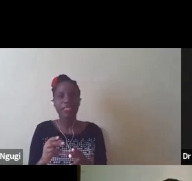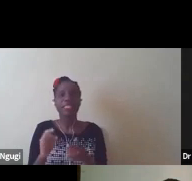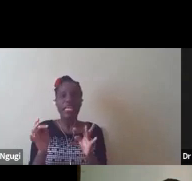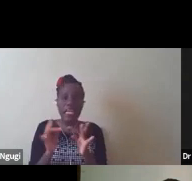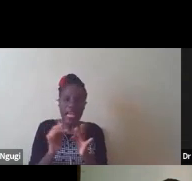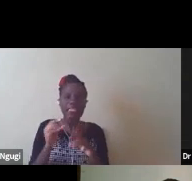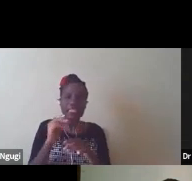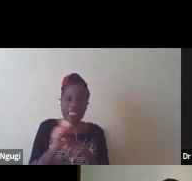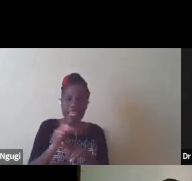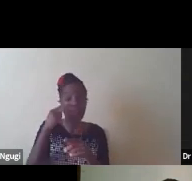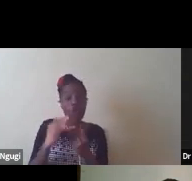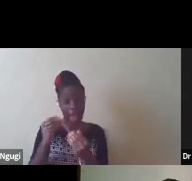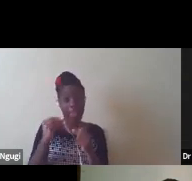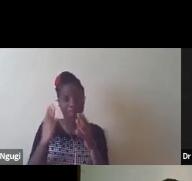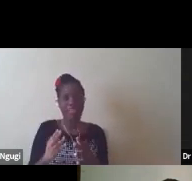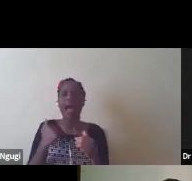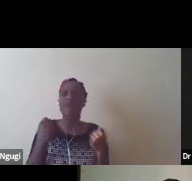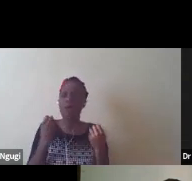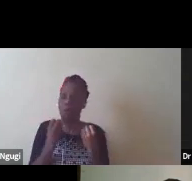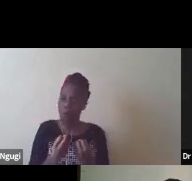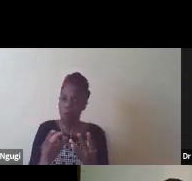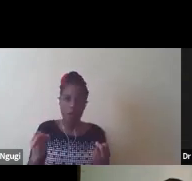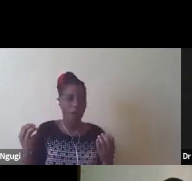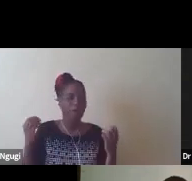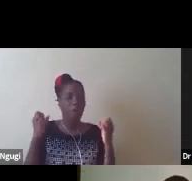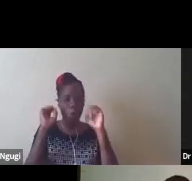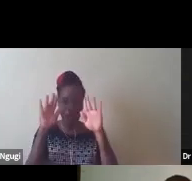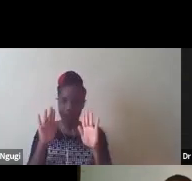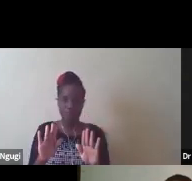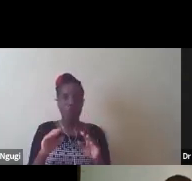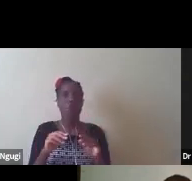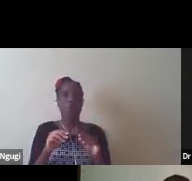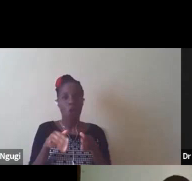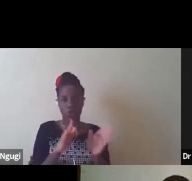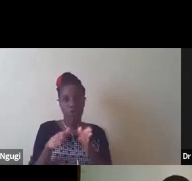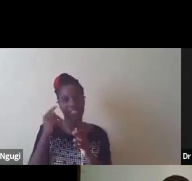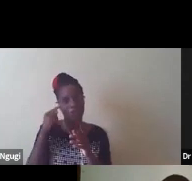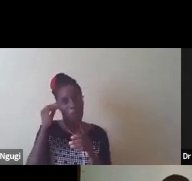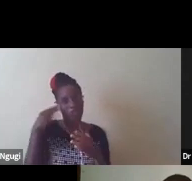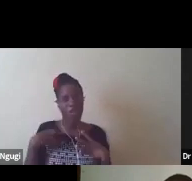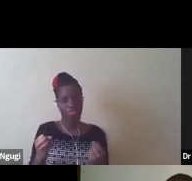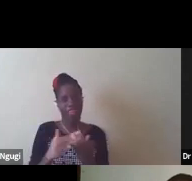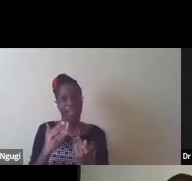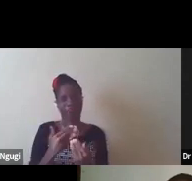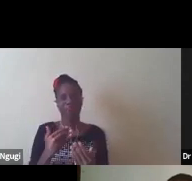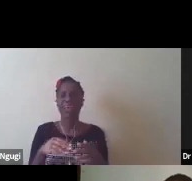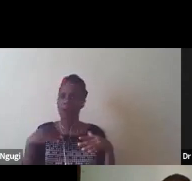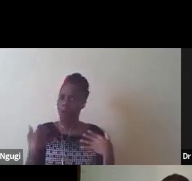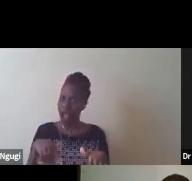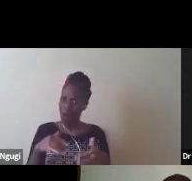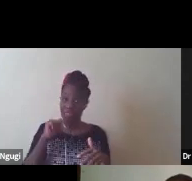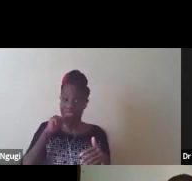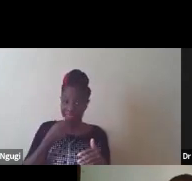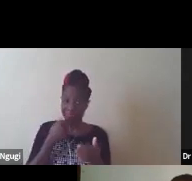is a wonderful opportunity that I think we have to be able to improve a lot of issues in mental health care. Fantastic. Dr. Osei, you